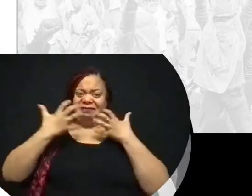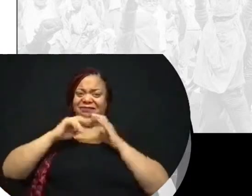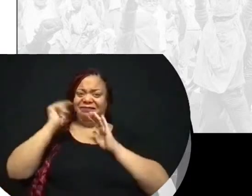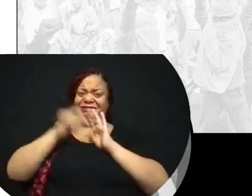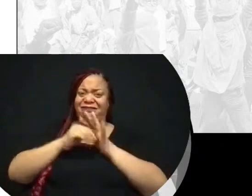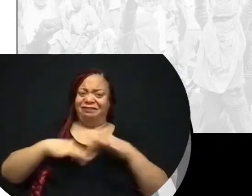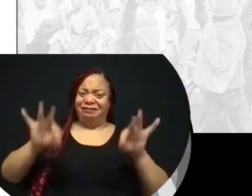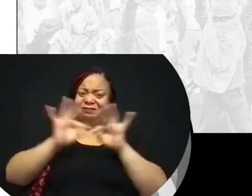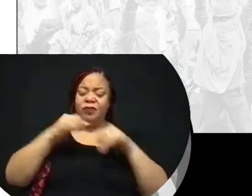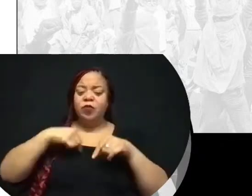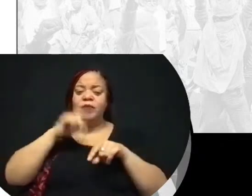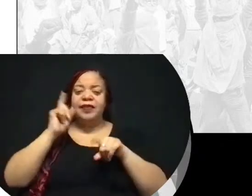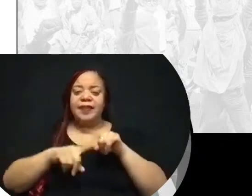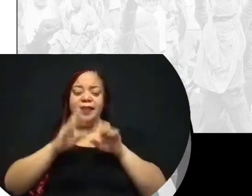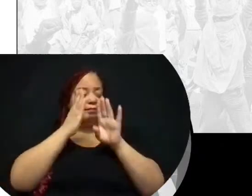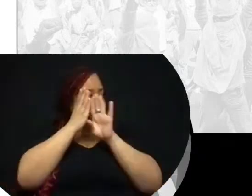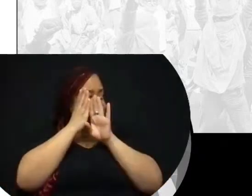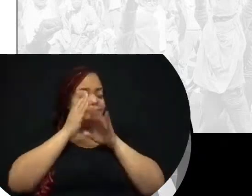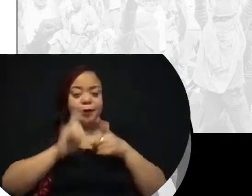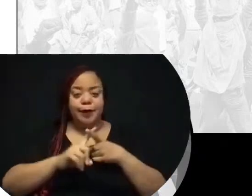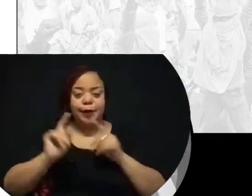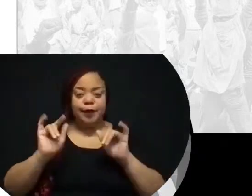sites.